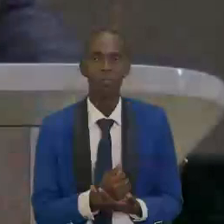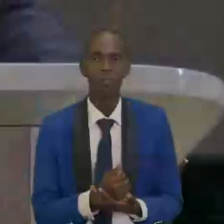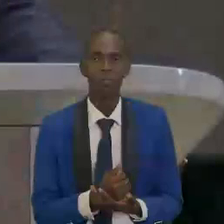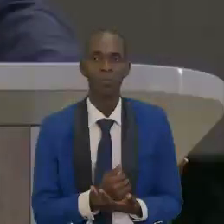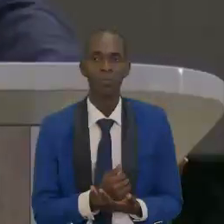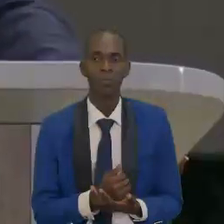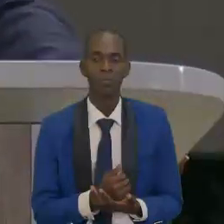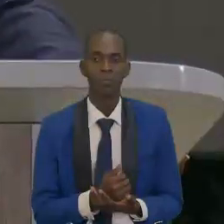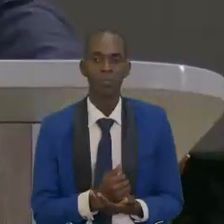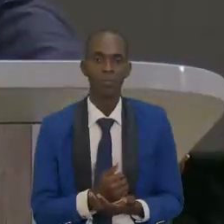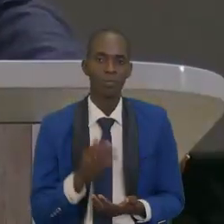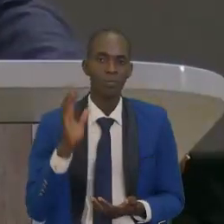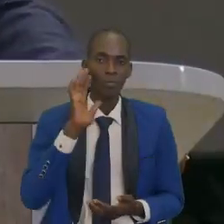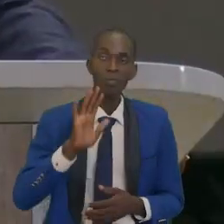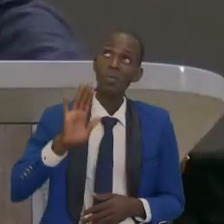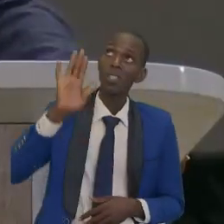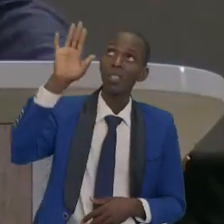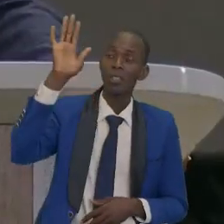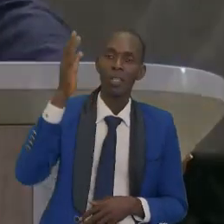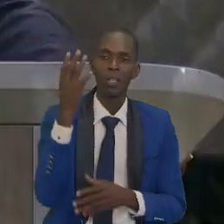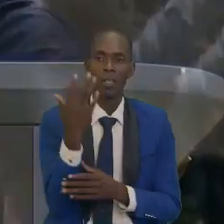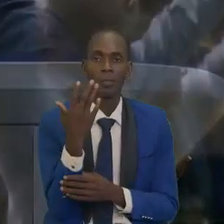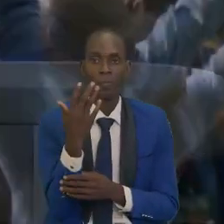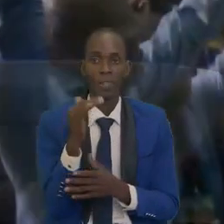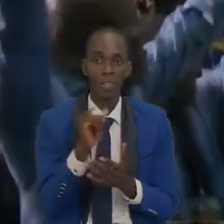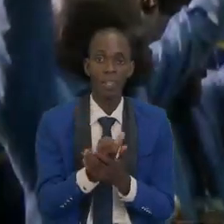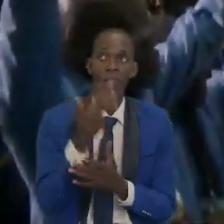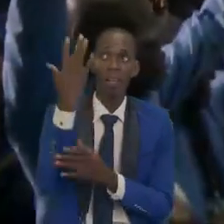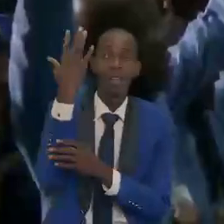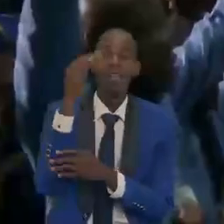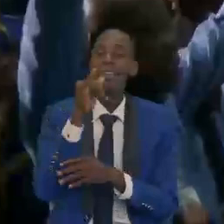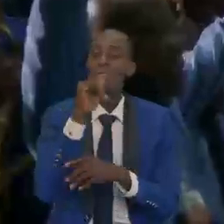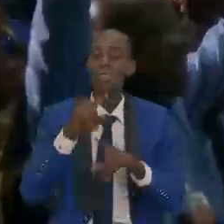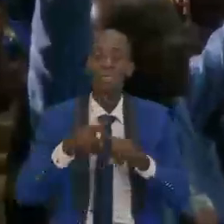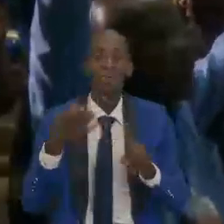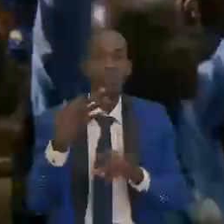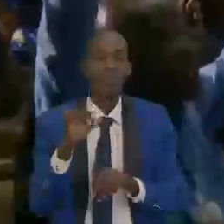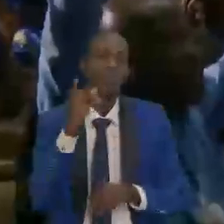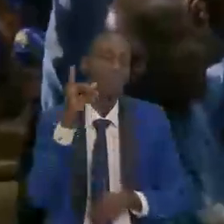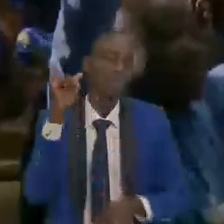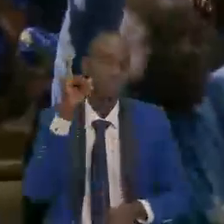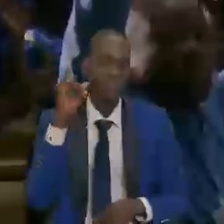raise up your hands that hunt is different from that of yesterday